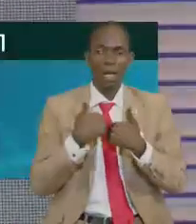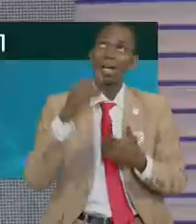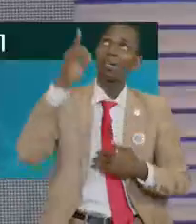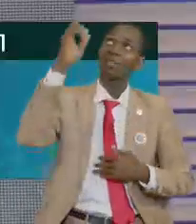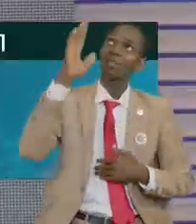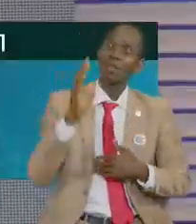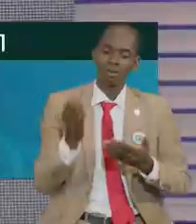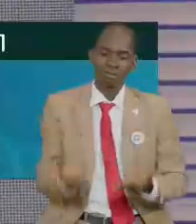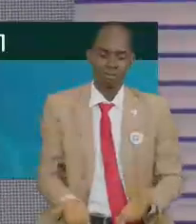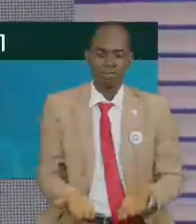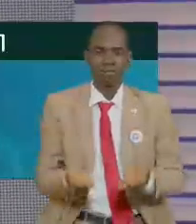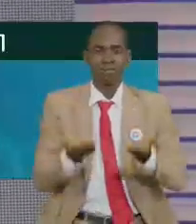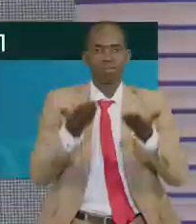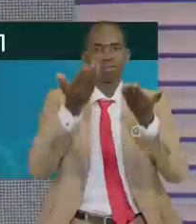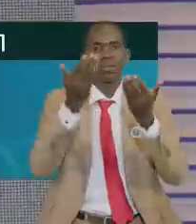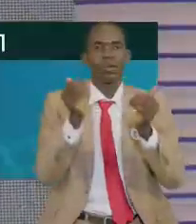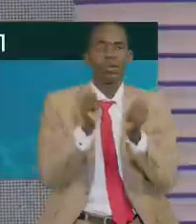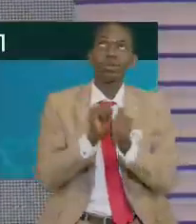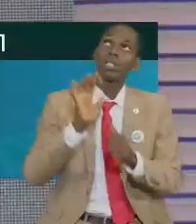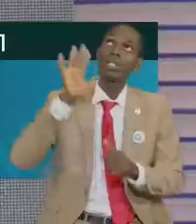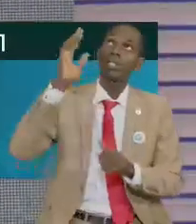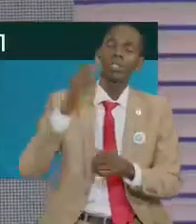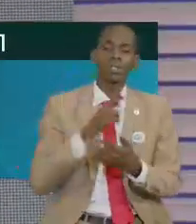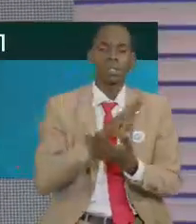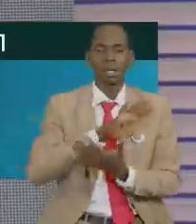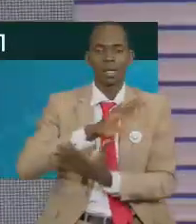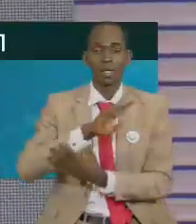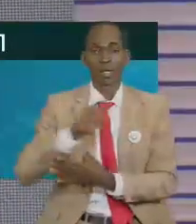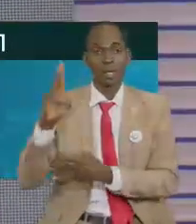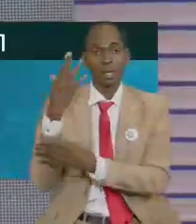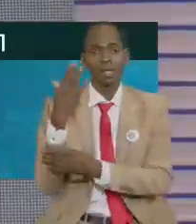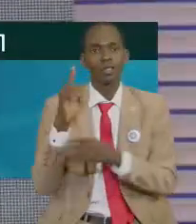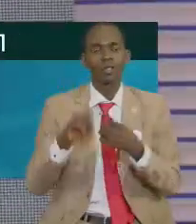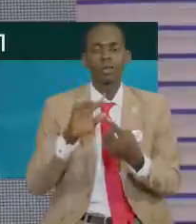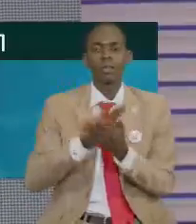his right hand to be a prince and a savior.